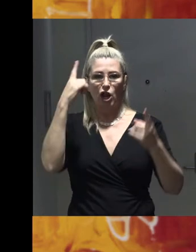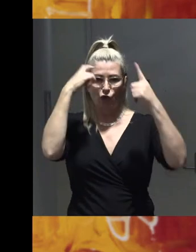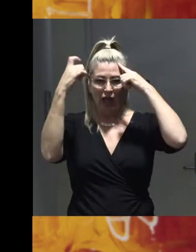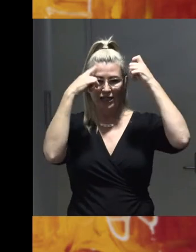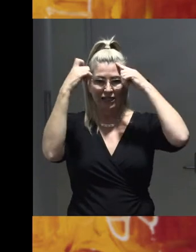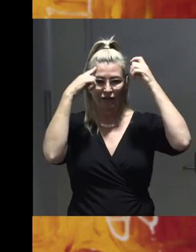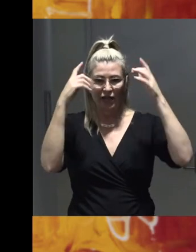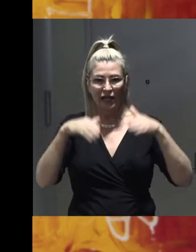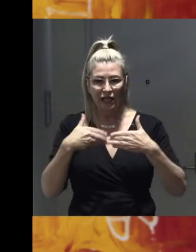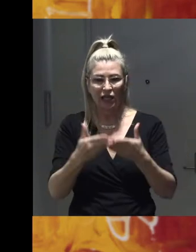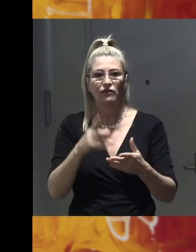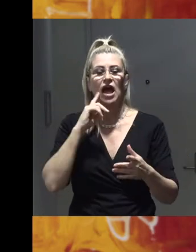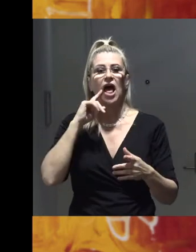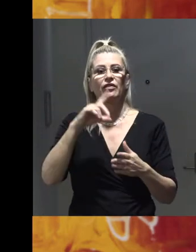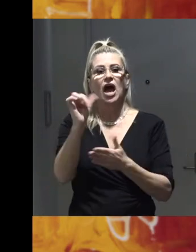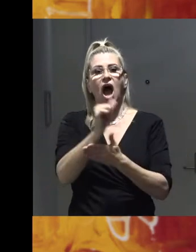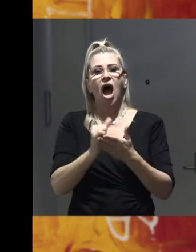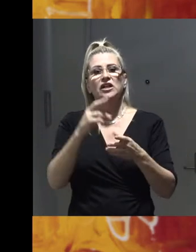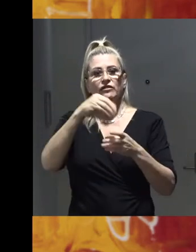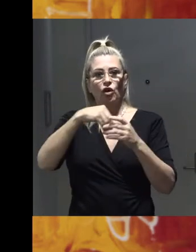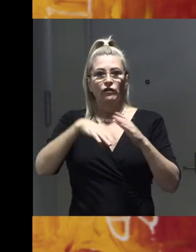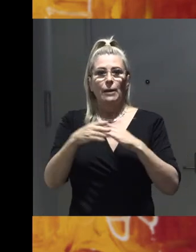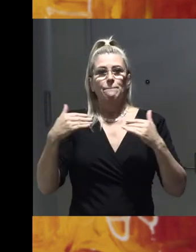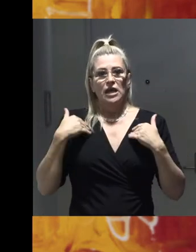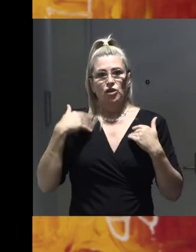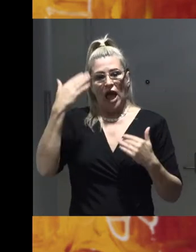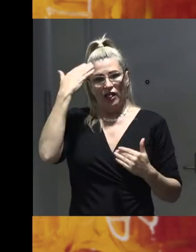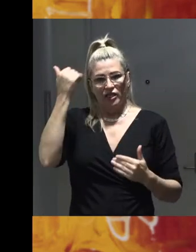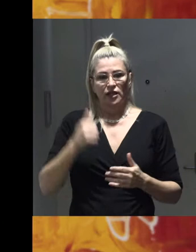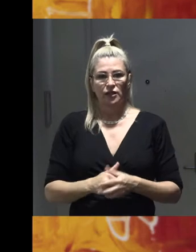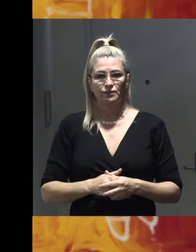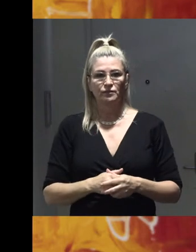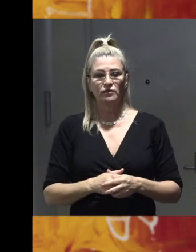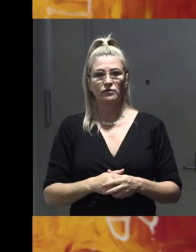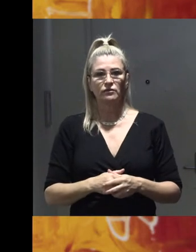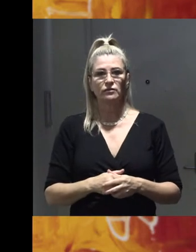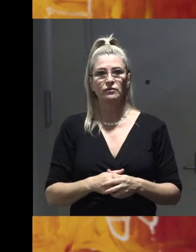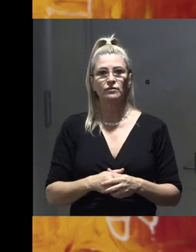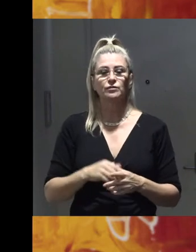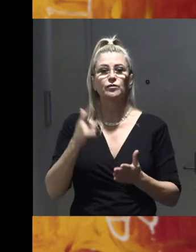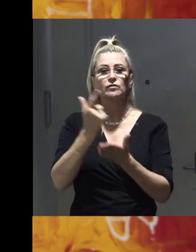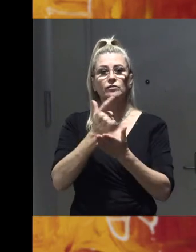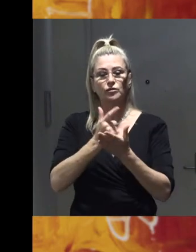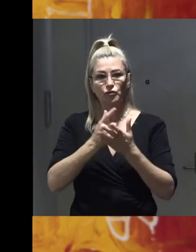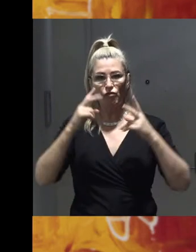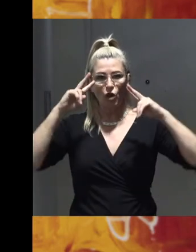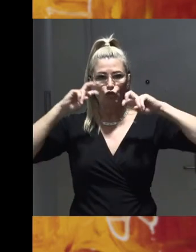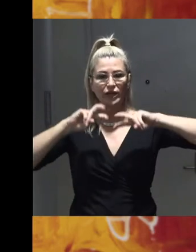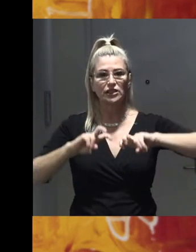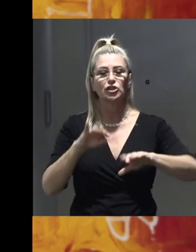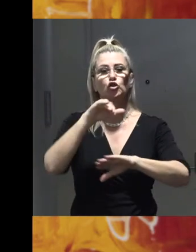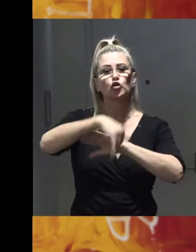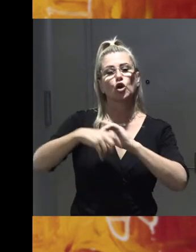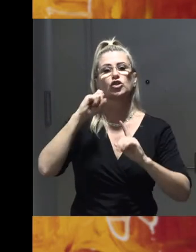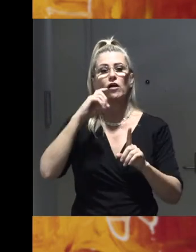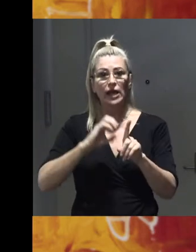of the artist in relation to mental health. A growing body of research has demonstrated improved cognitive and